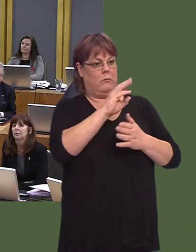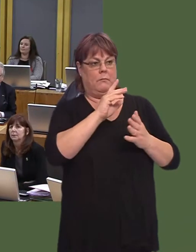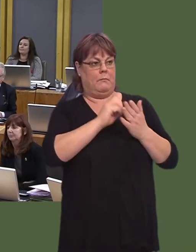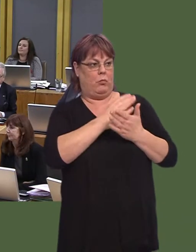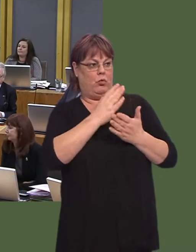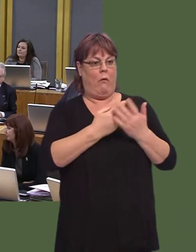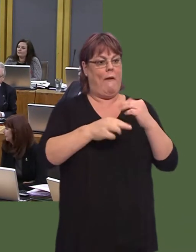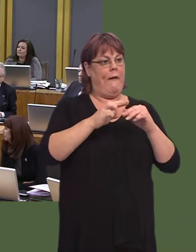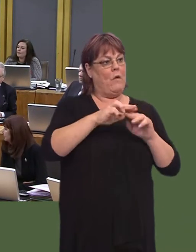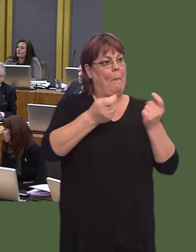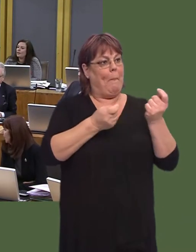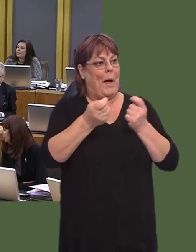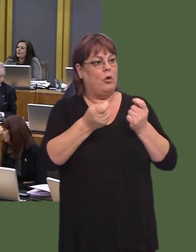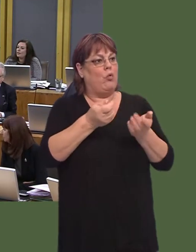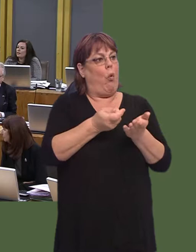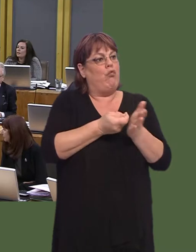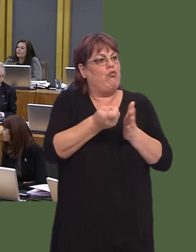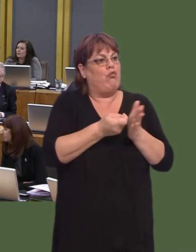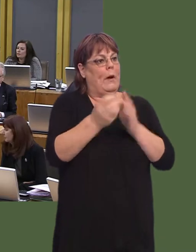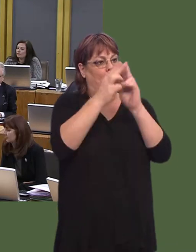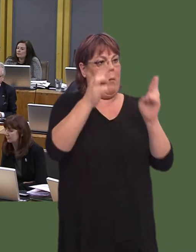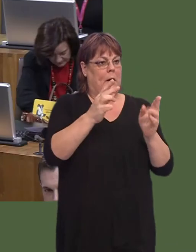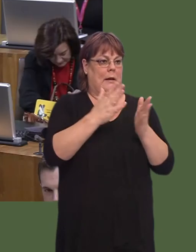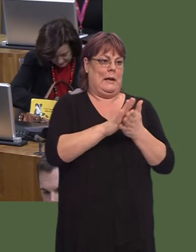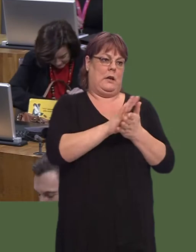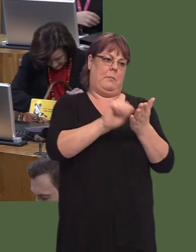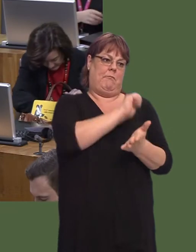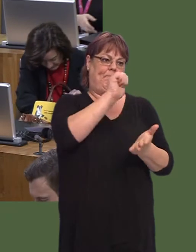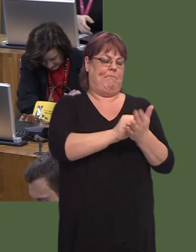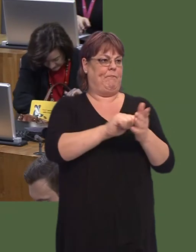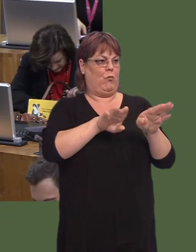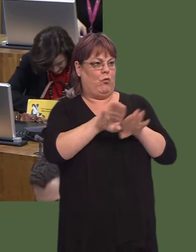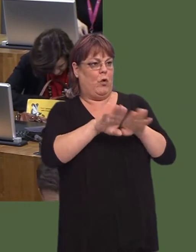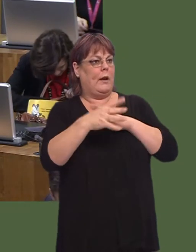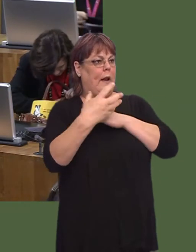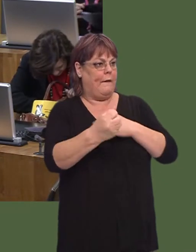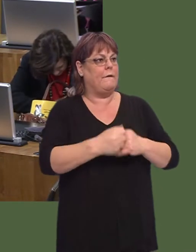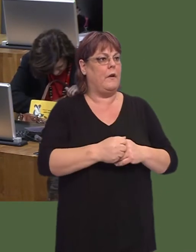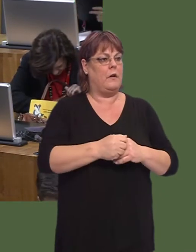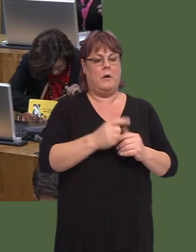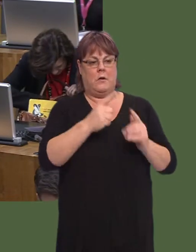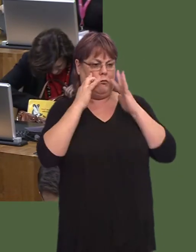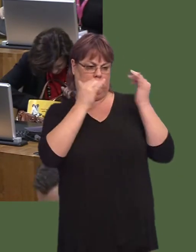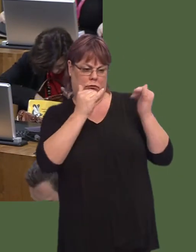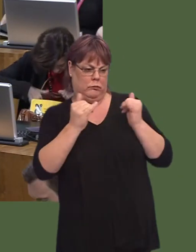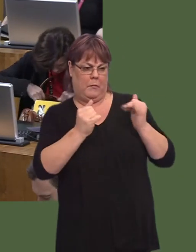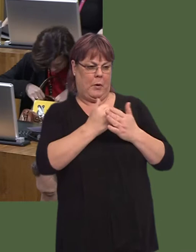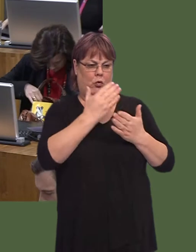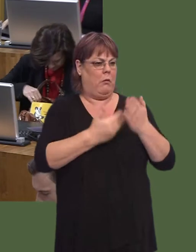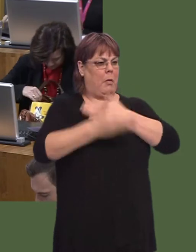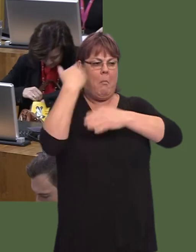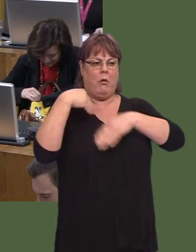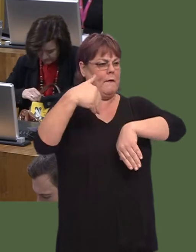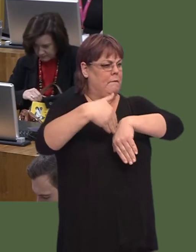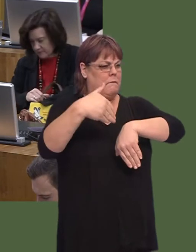in the letting and management of properties is both fit and proper and trained. The fit and proper person test makes sure that nobody with